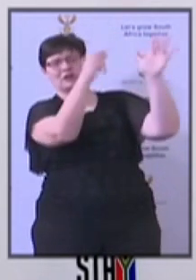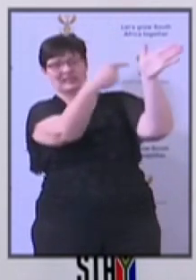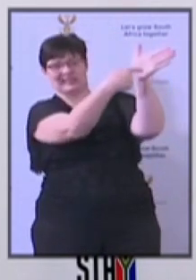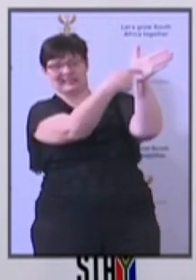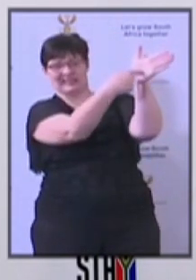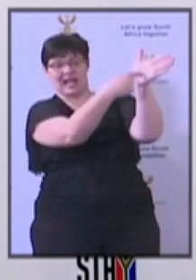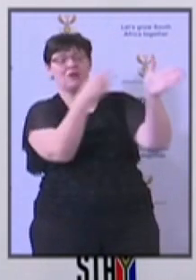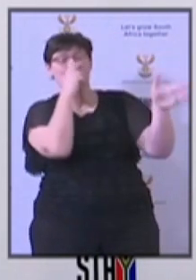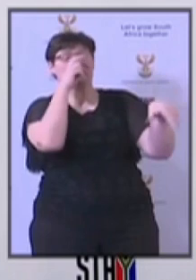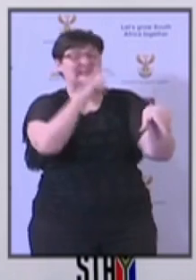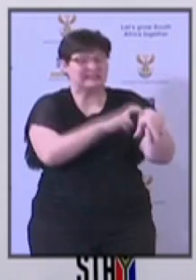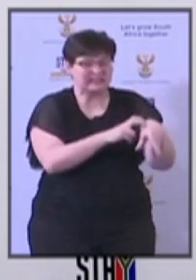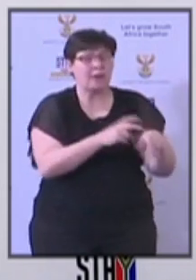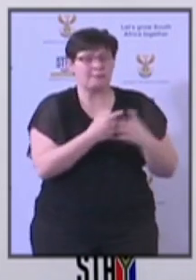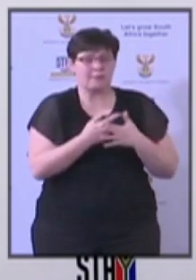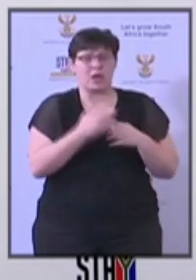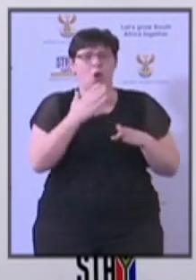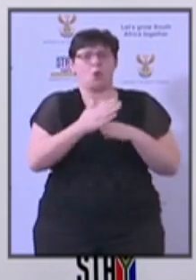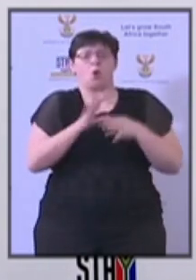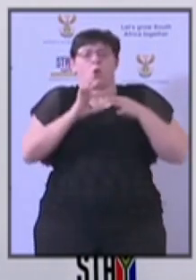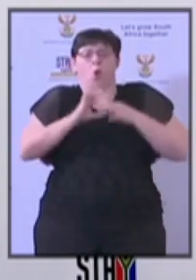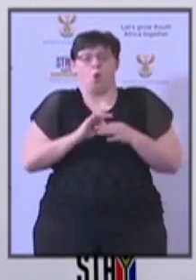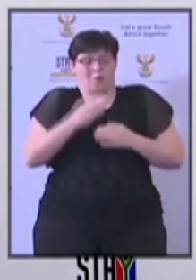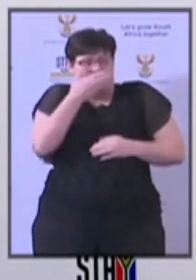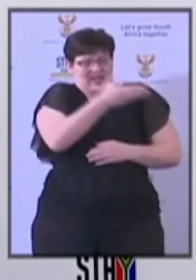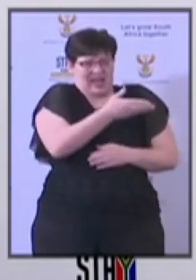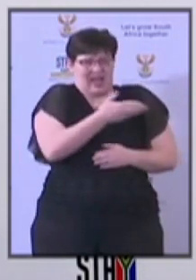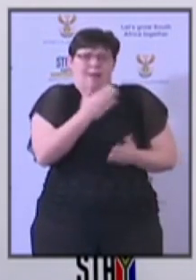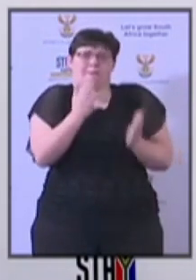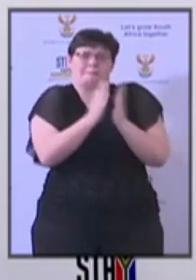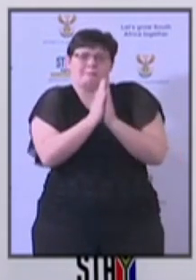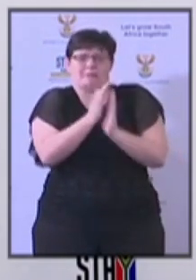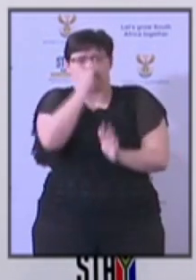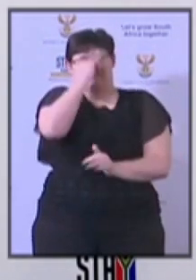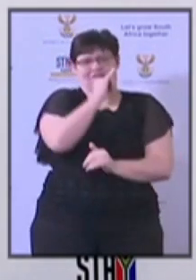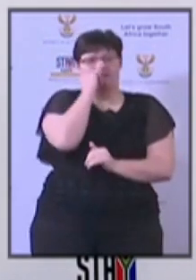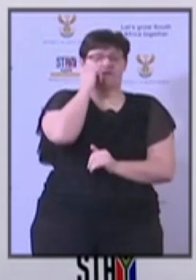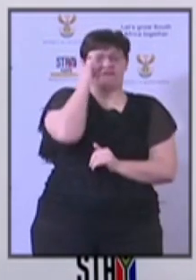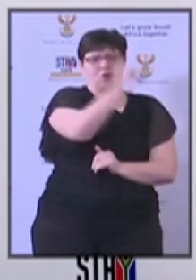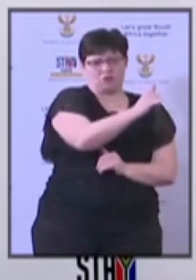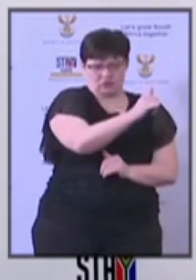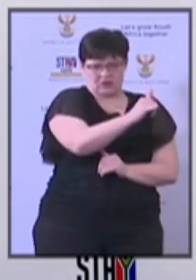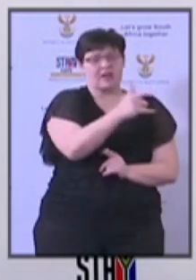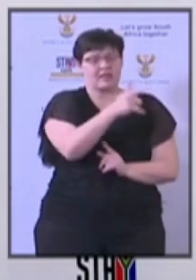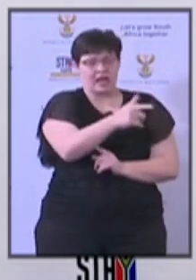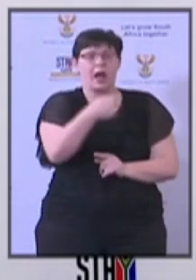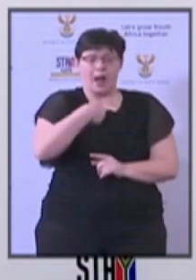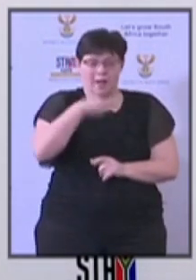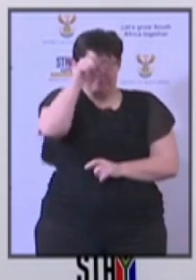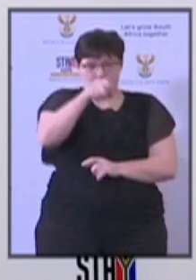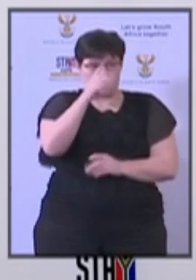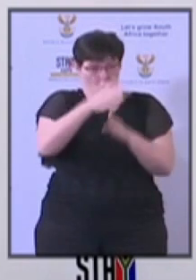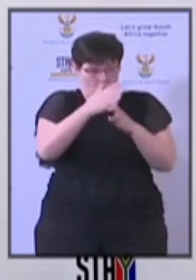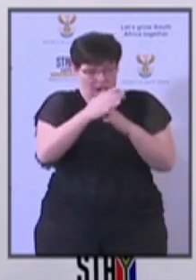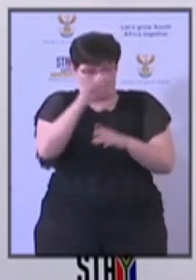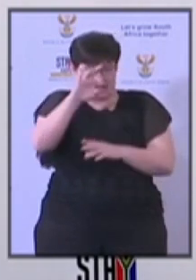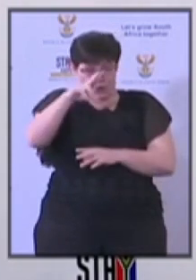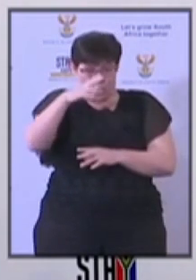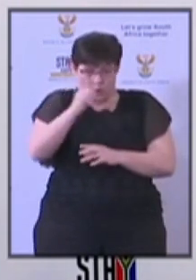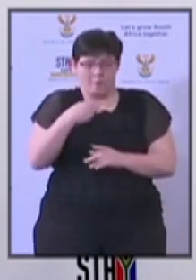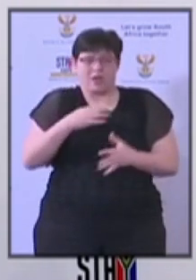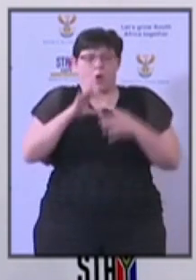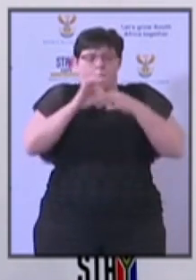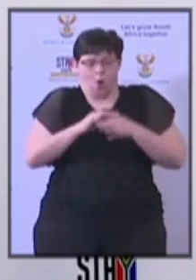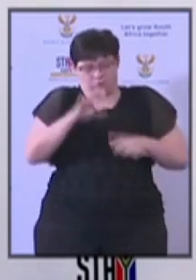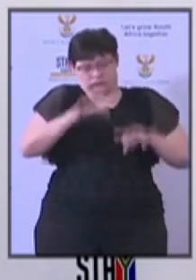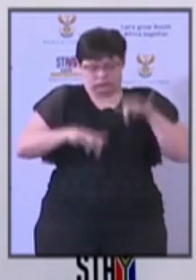please phone me, I'm working from home in this mission. People then can phone that person and go to be helped.